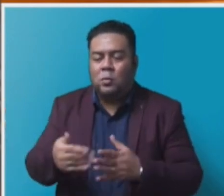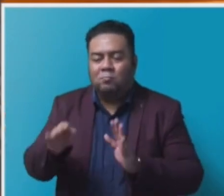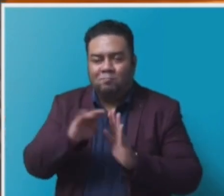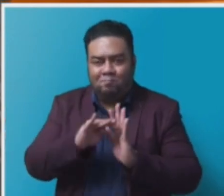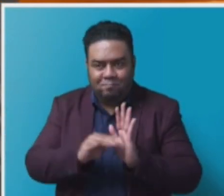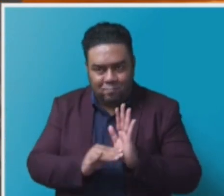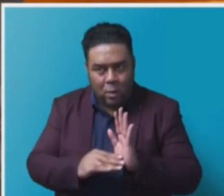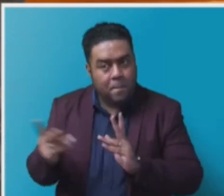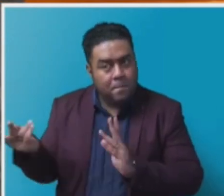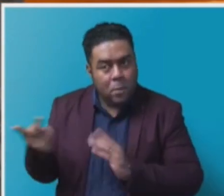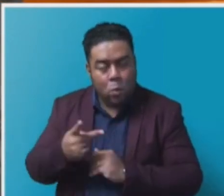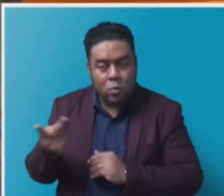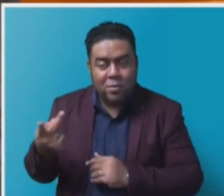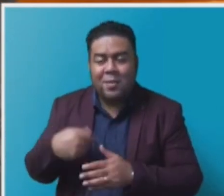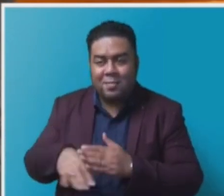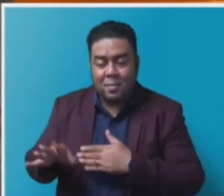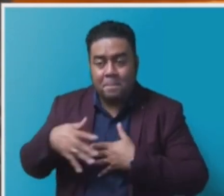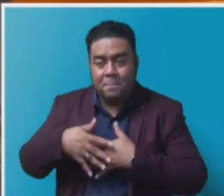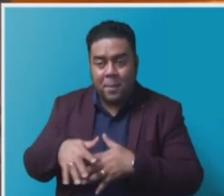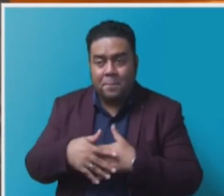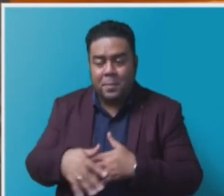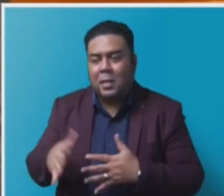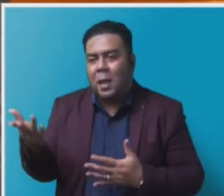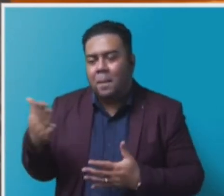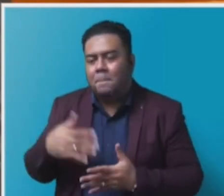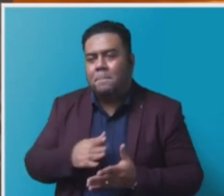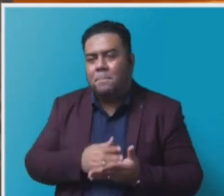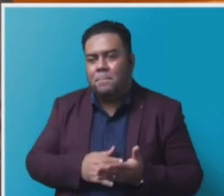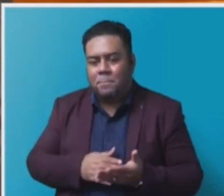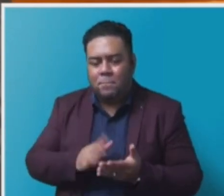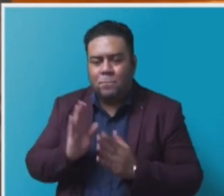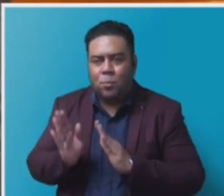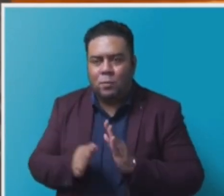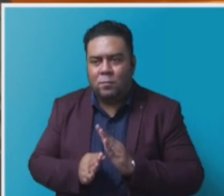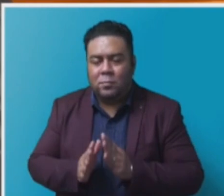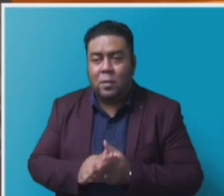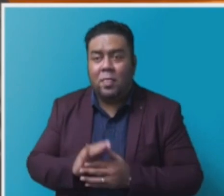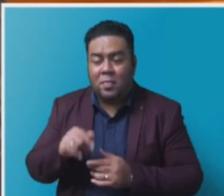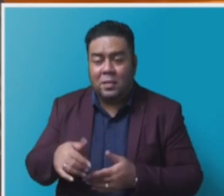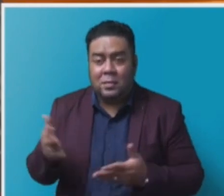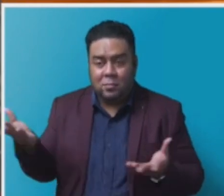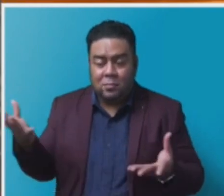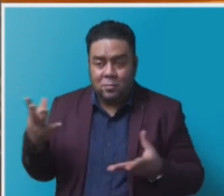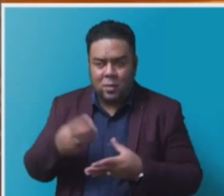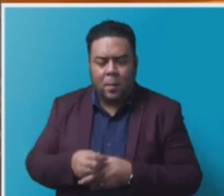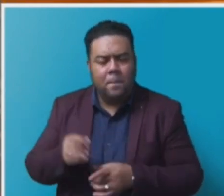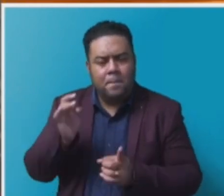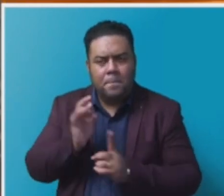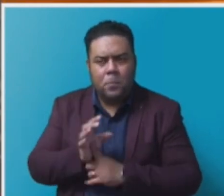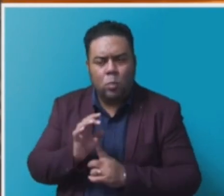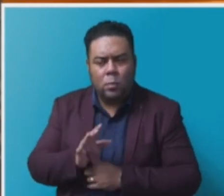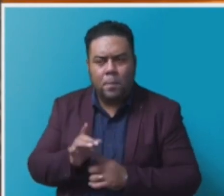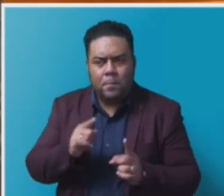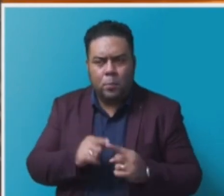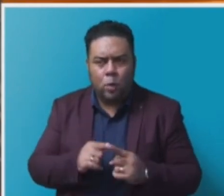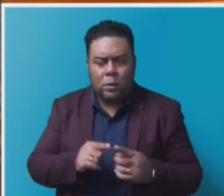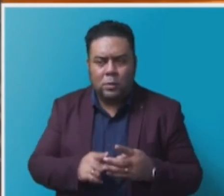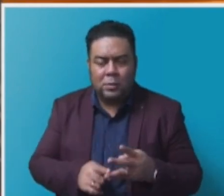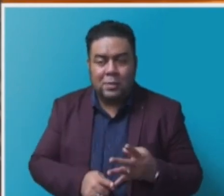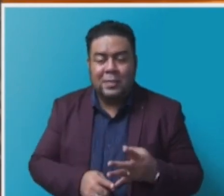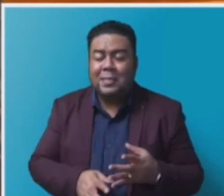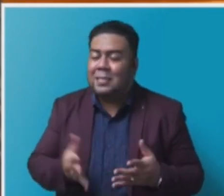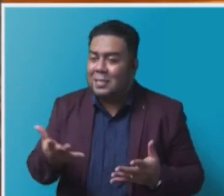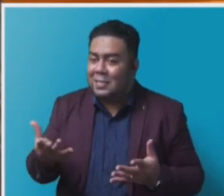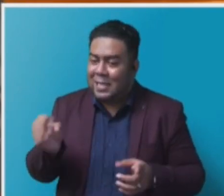stakeholders, both in the public and private sector. This brings me to a very pertinent point in His